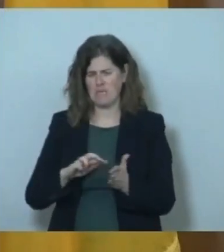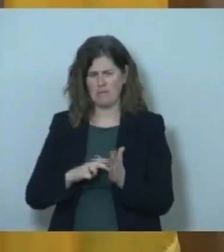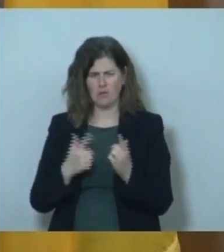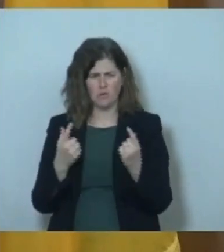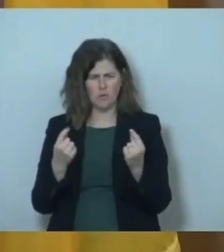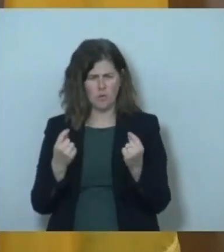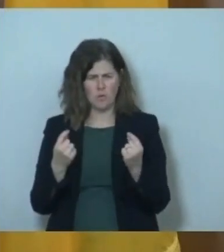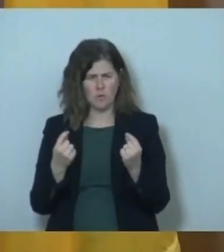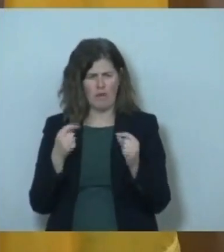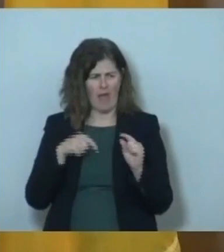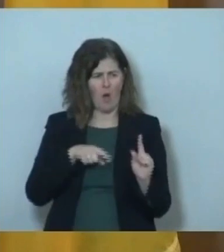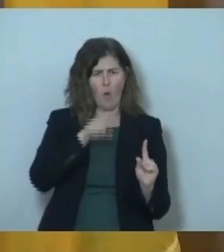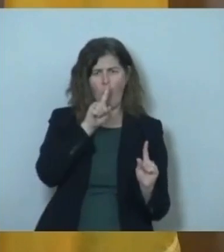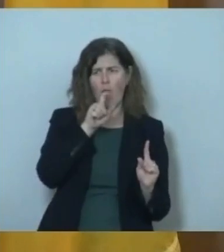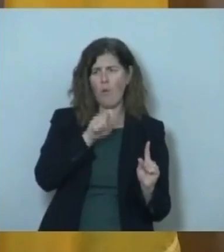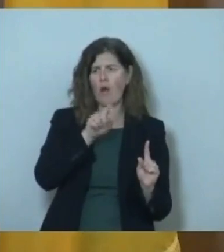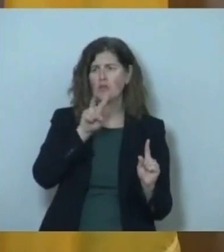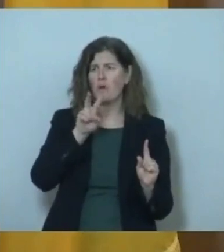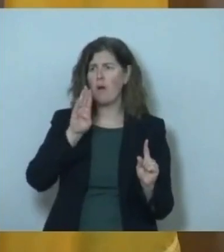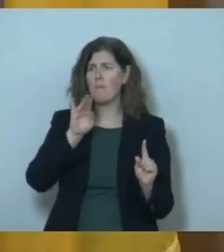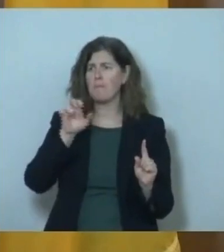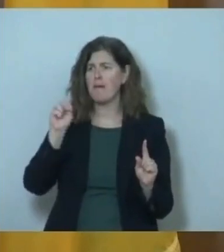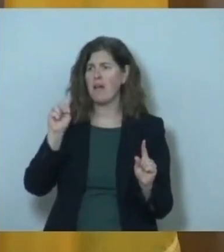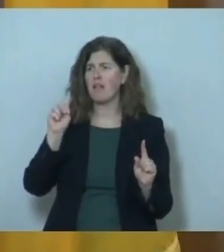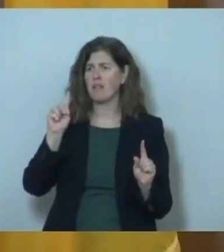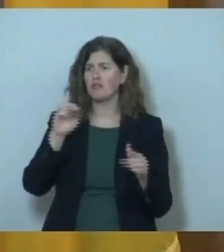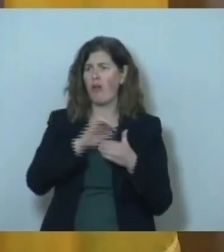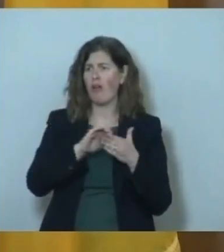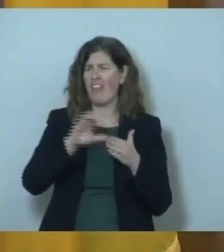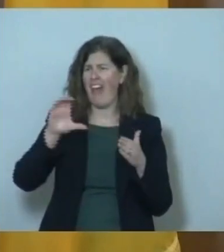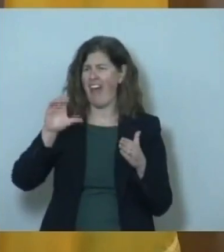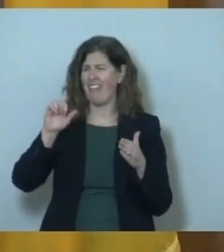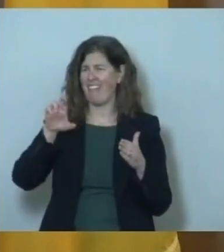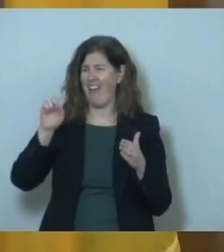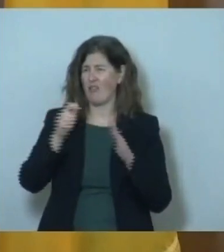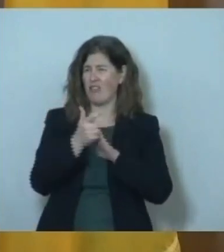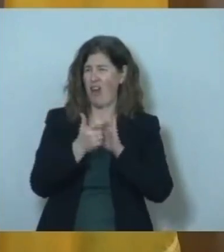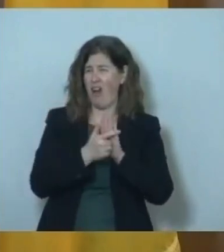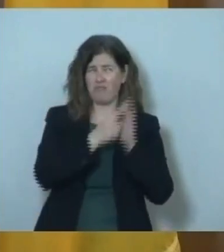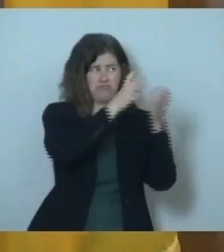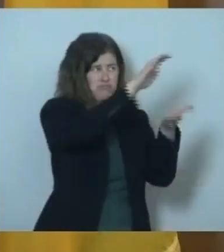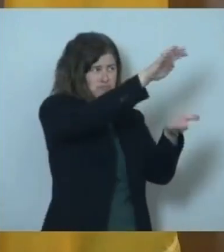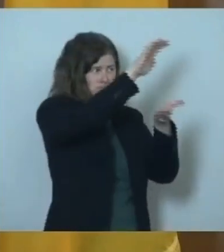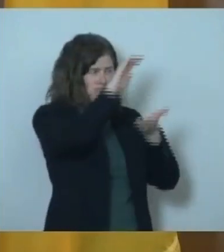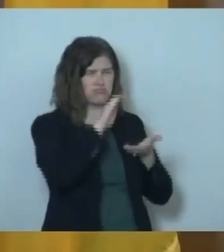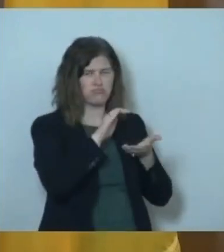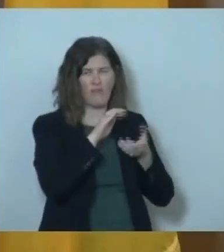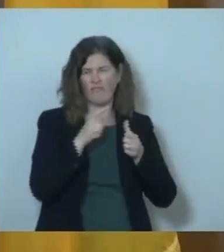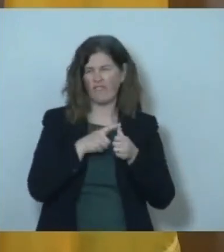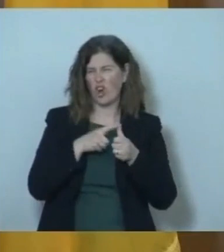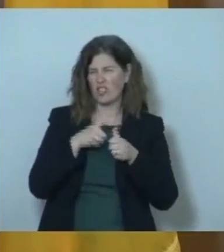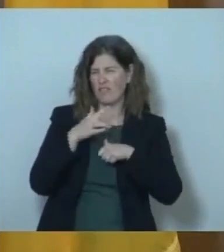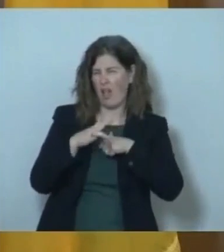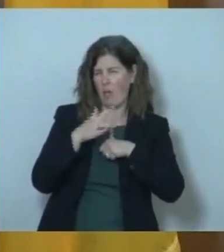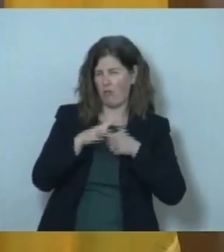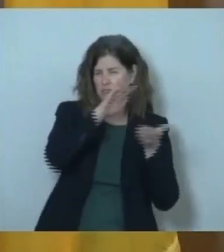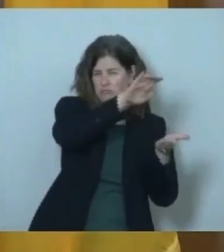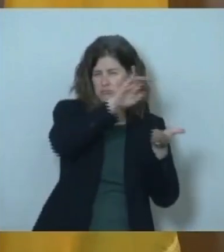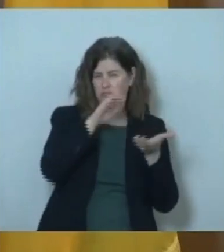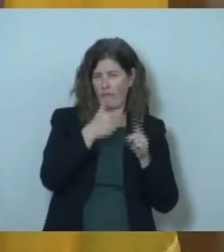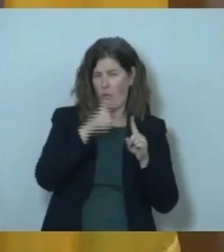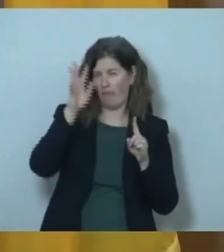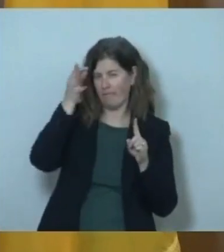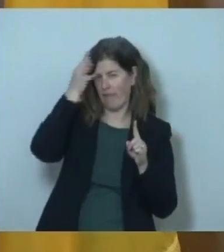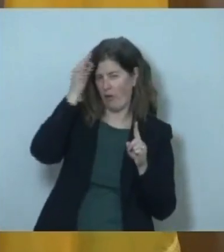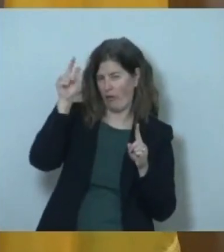the $1.2 billion that the CARES Act has made available, which is the first stimulus. We've also